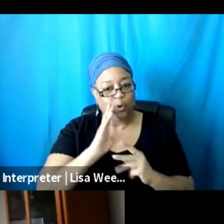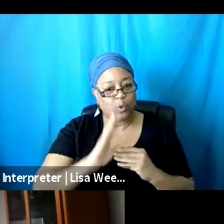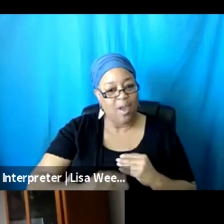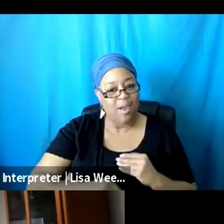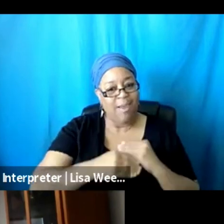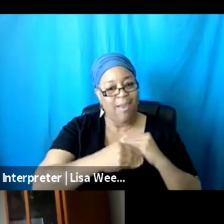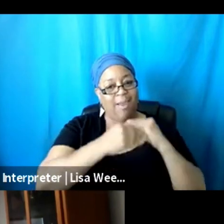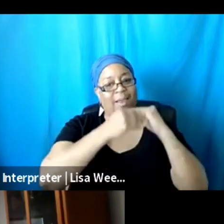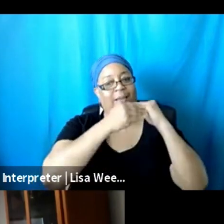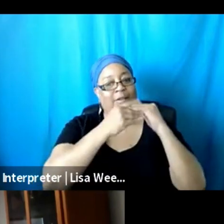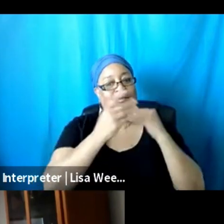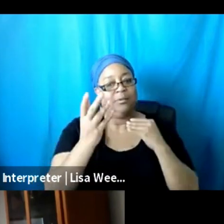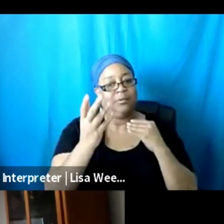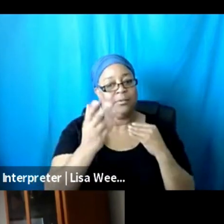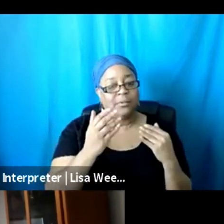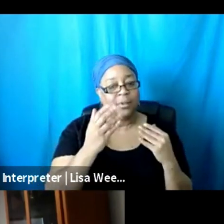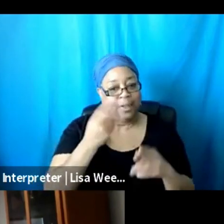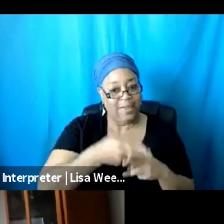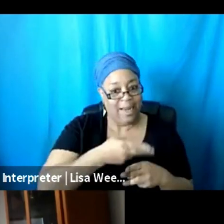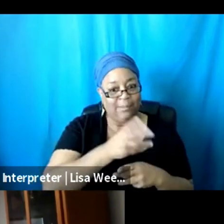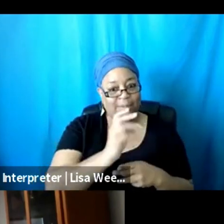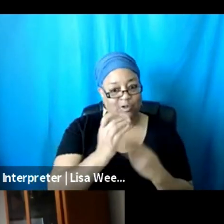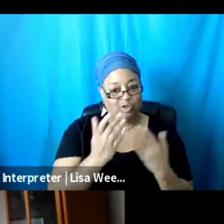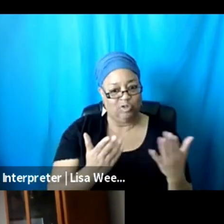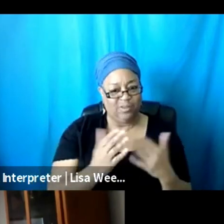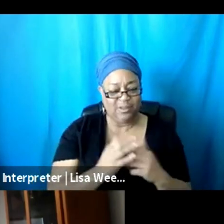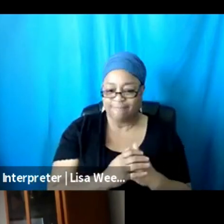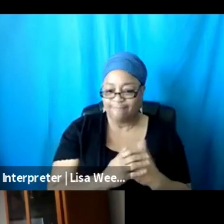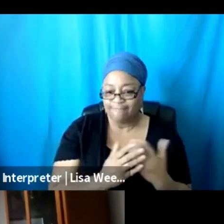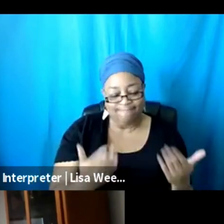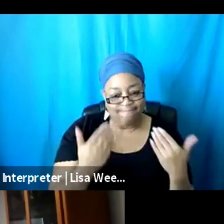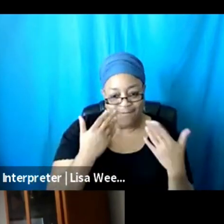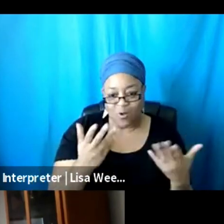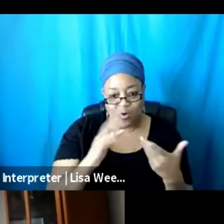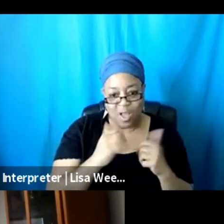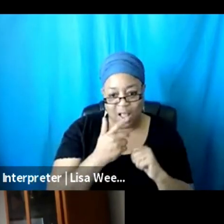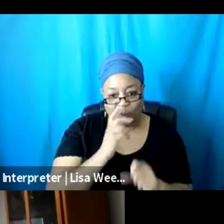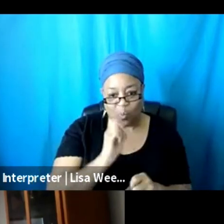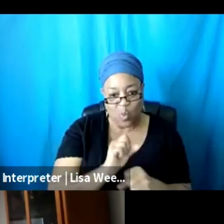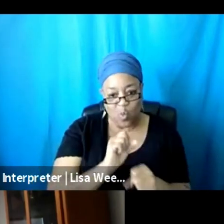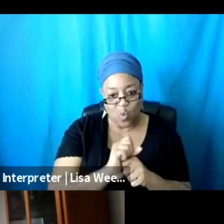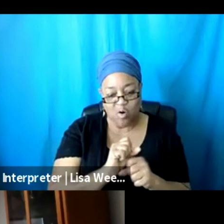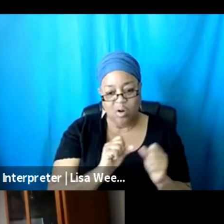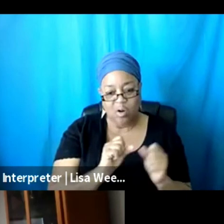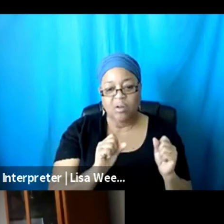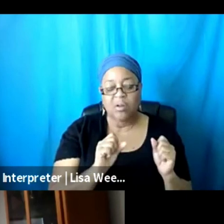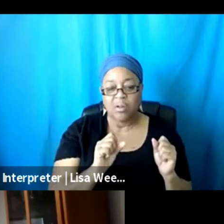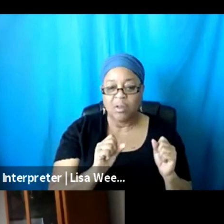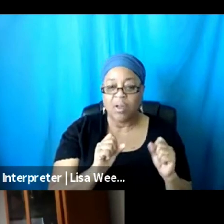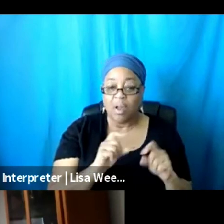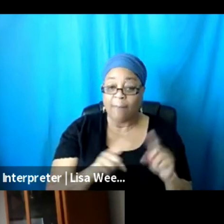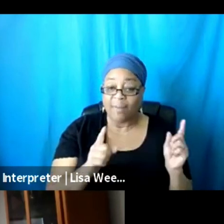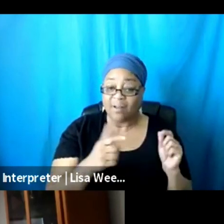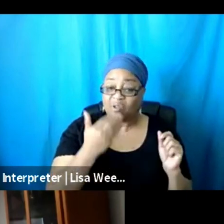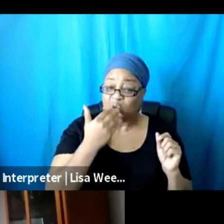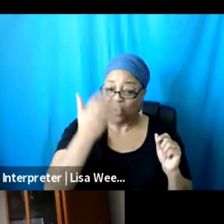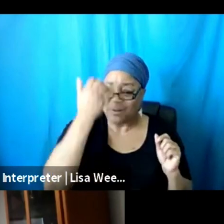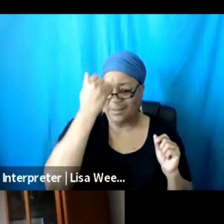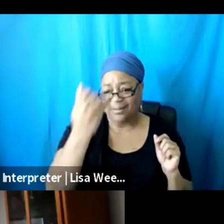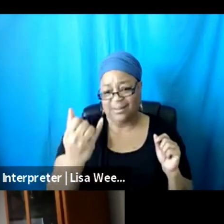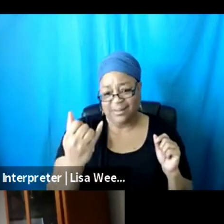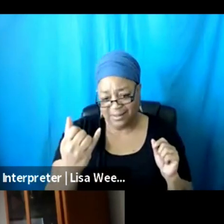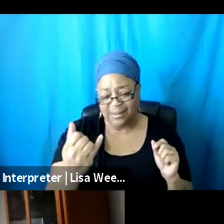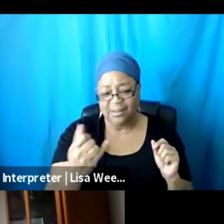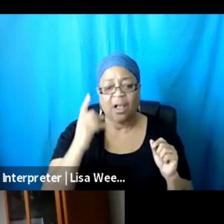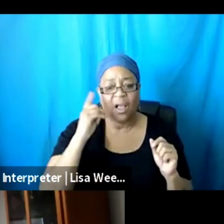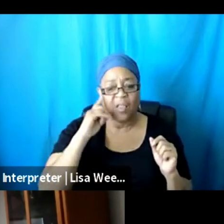I can't tell people how it worked at the time, but it's a good idea, and I think other